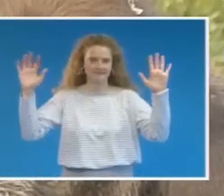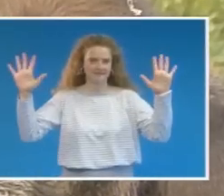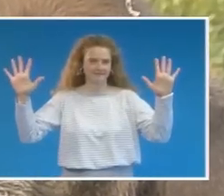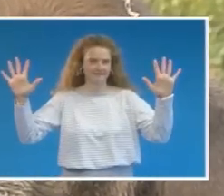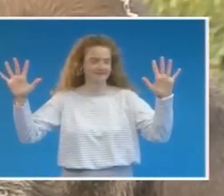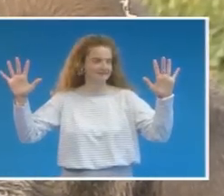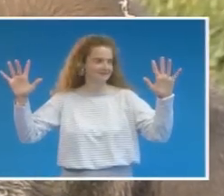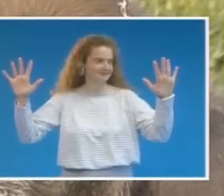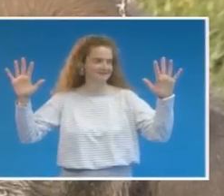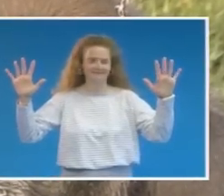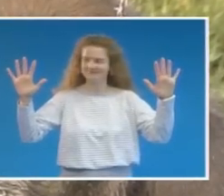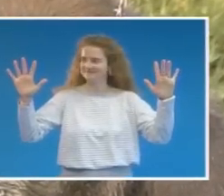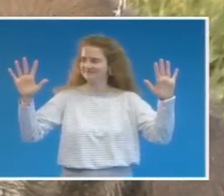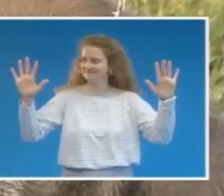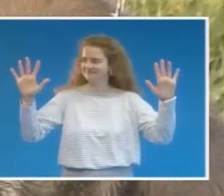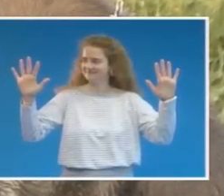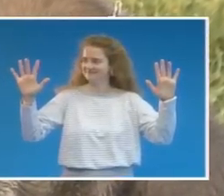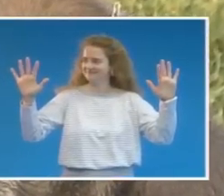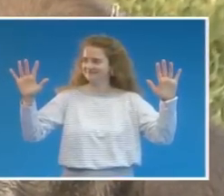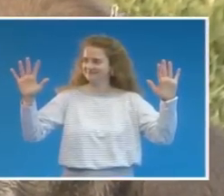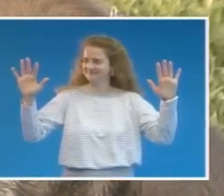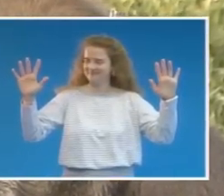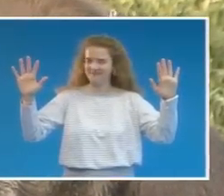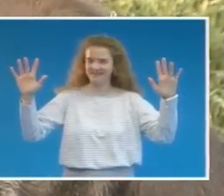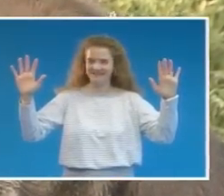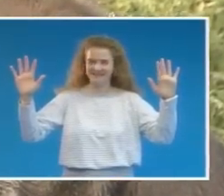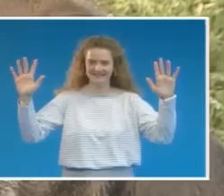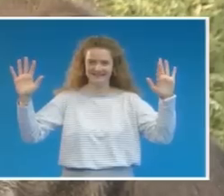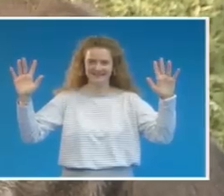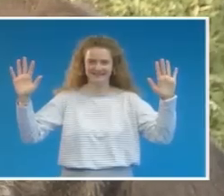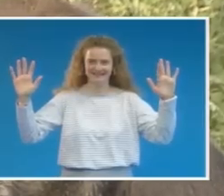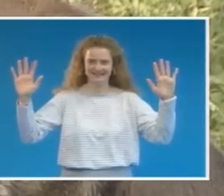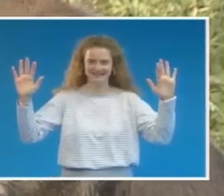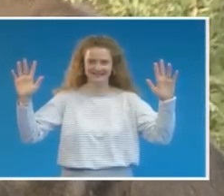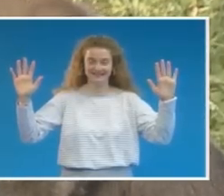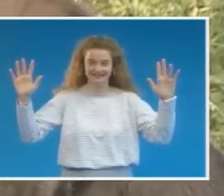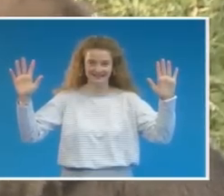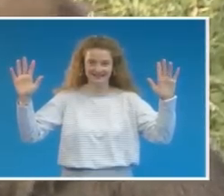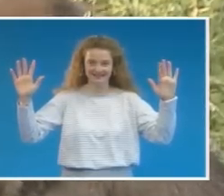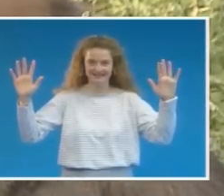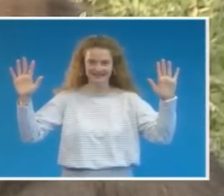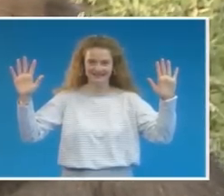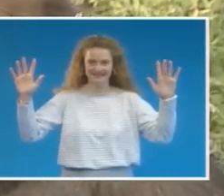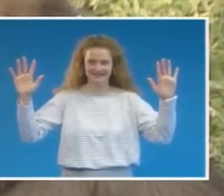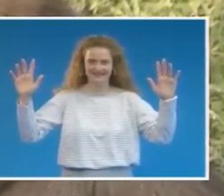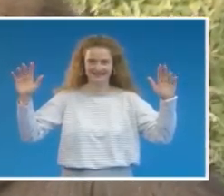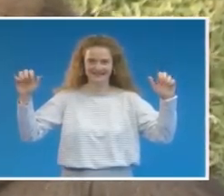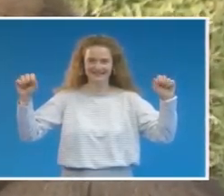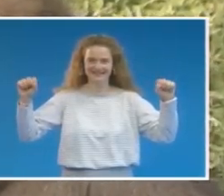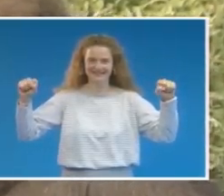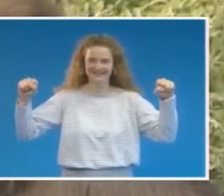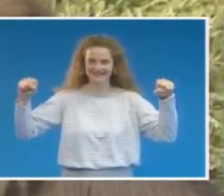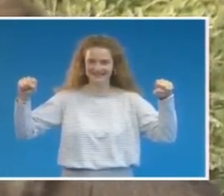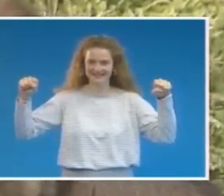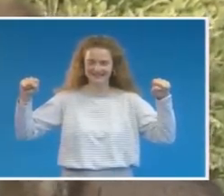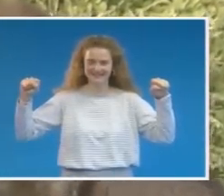I have 10 little fingers and they all belong to me. I can make them do things, would you like to see? I can